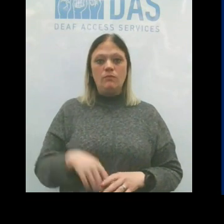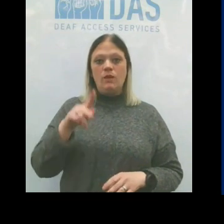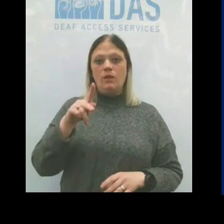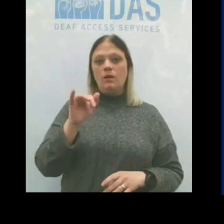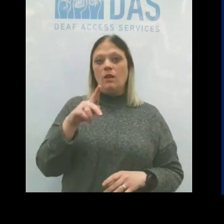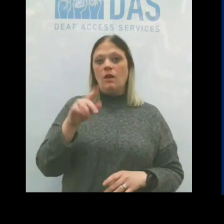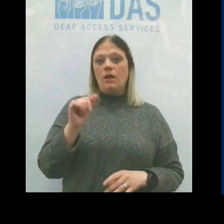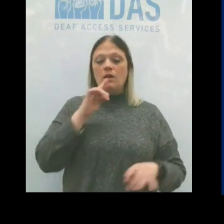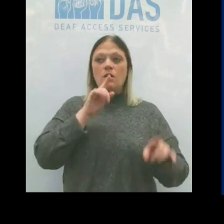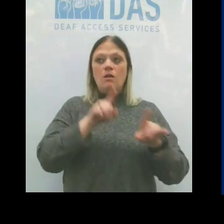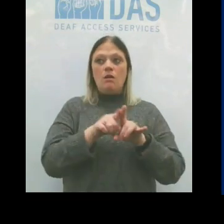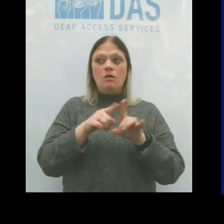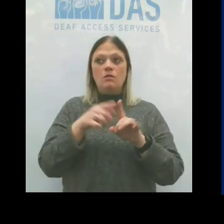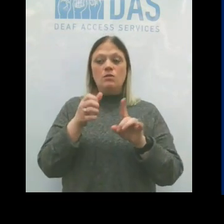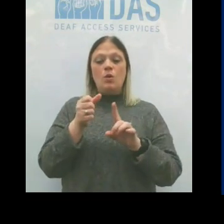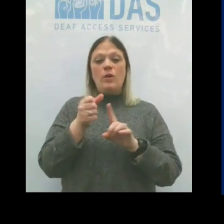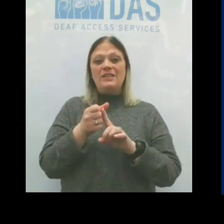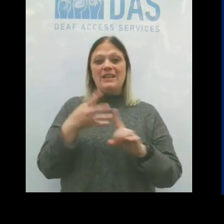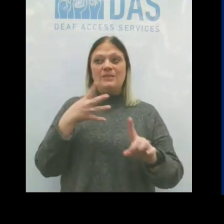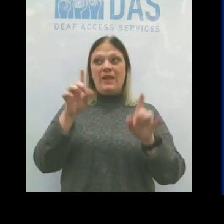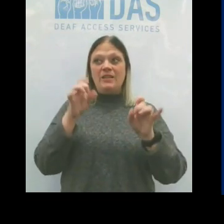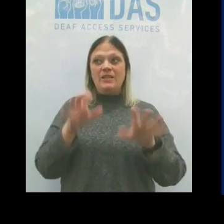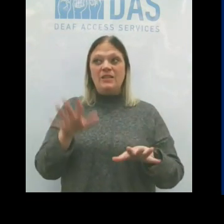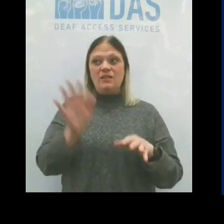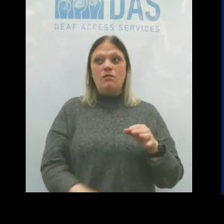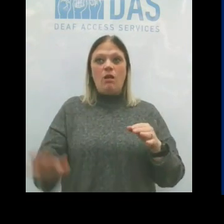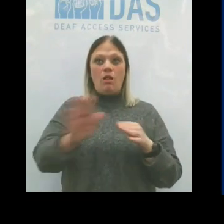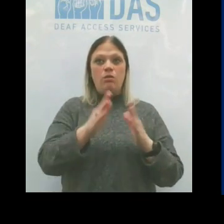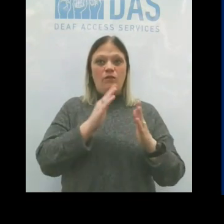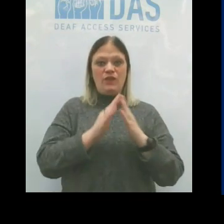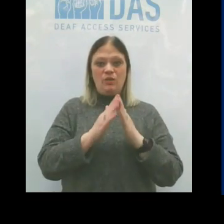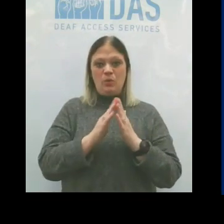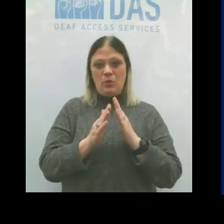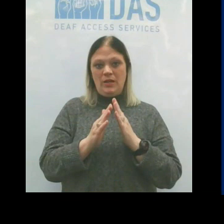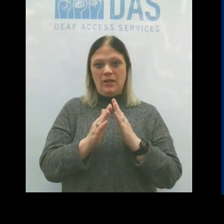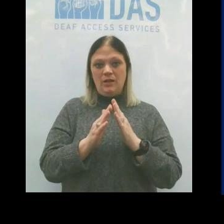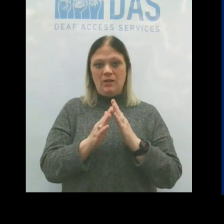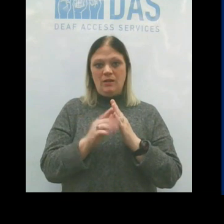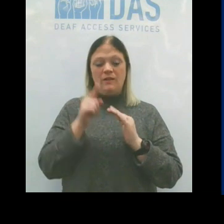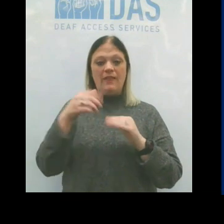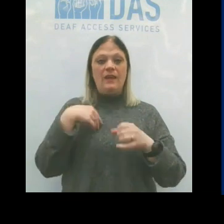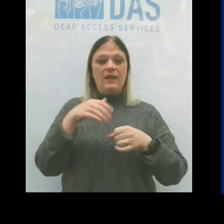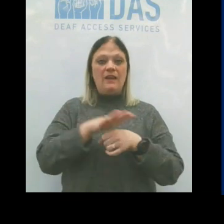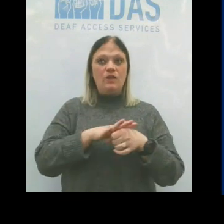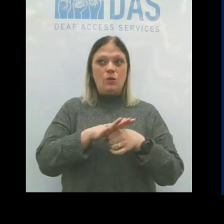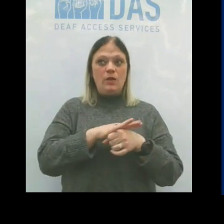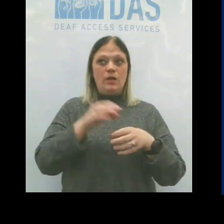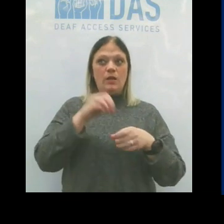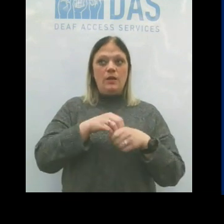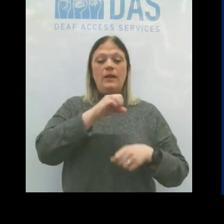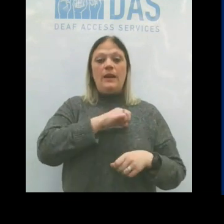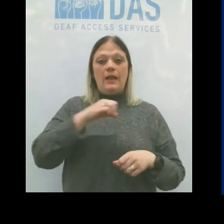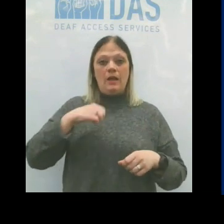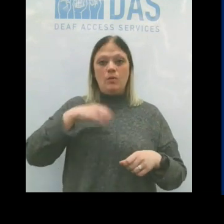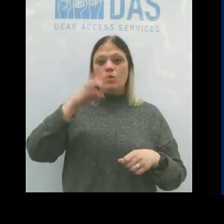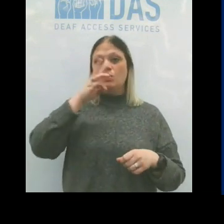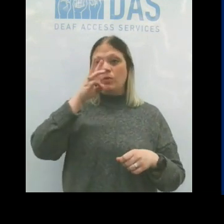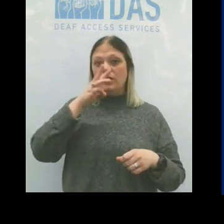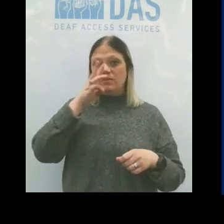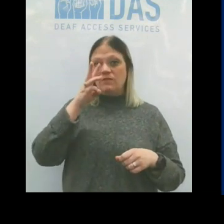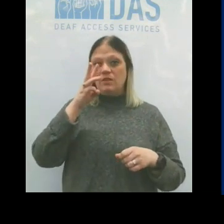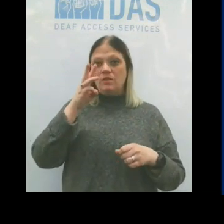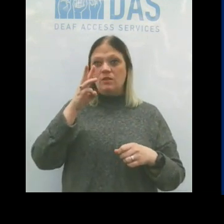Kaleida has also expanded testing throughout the community. You see they have locations in Amherst, Williamsville,